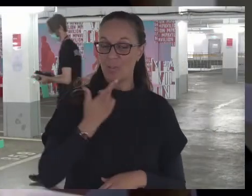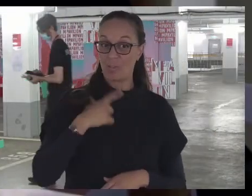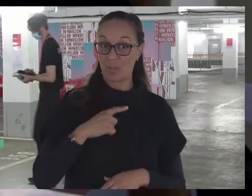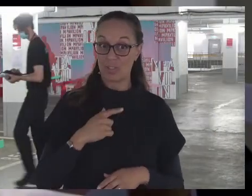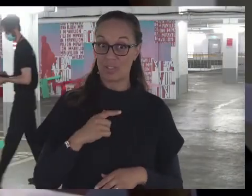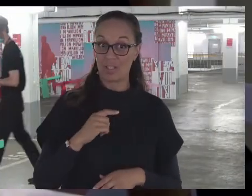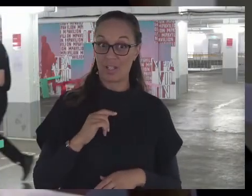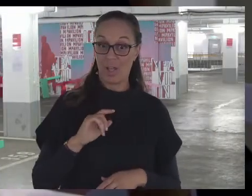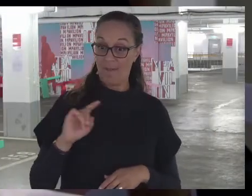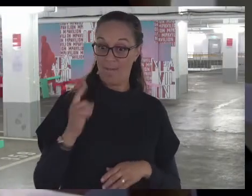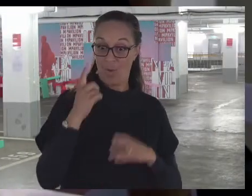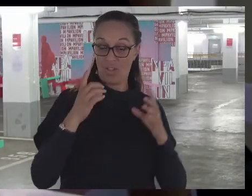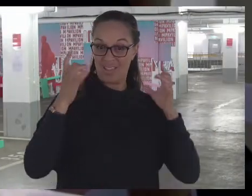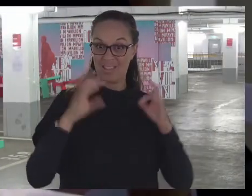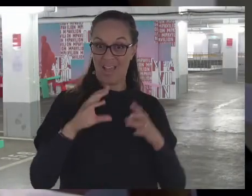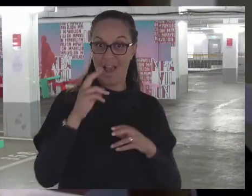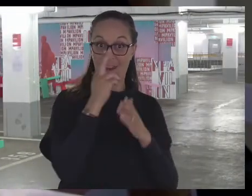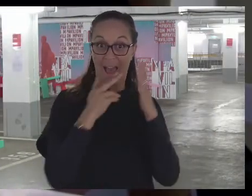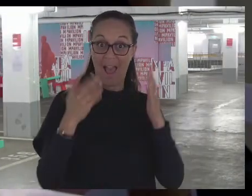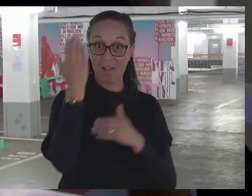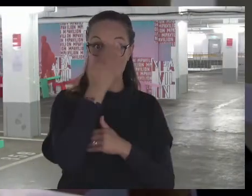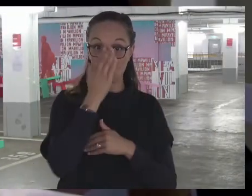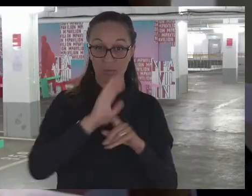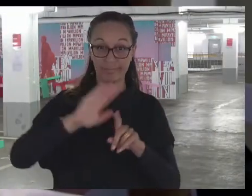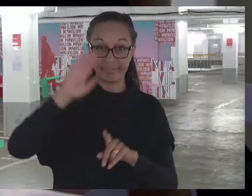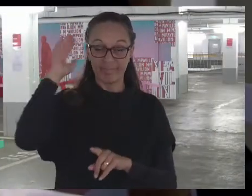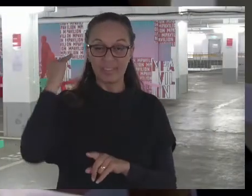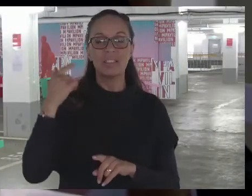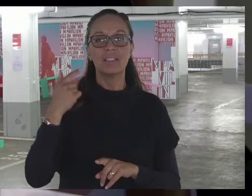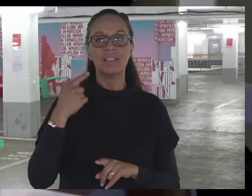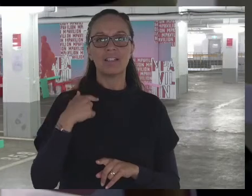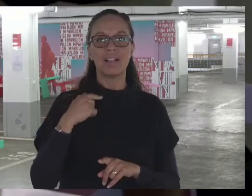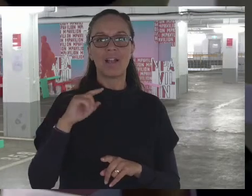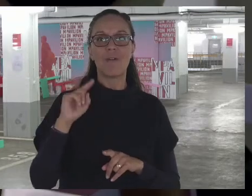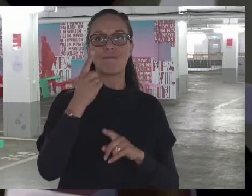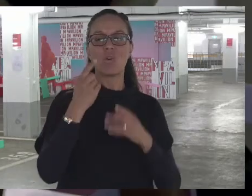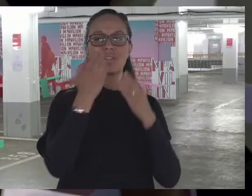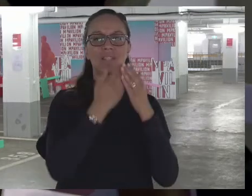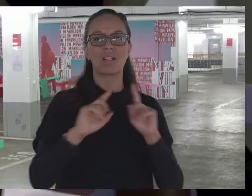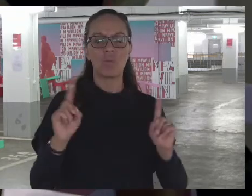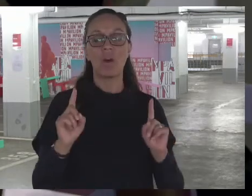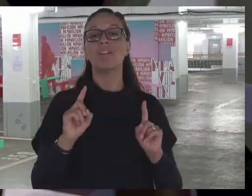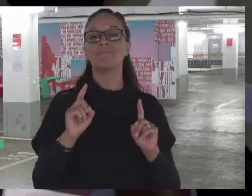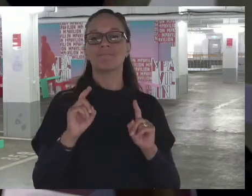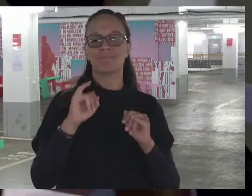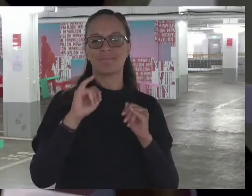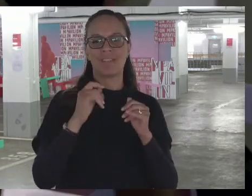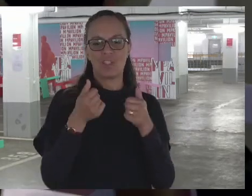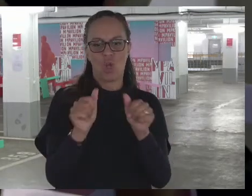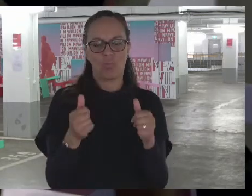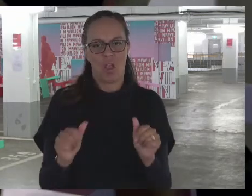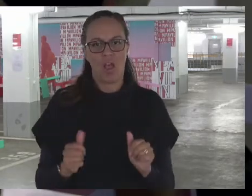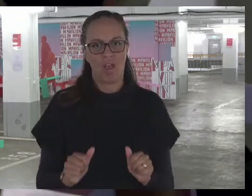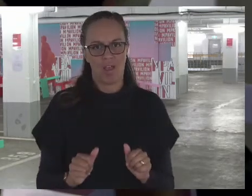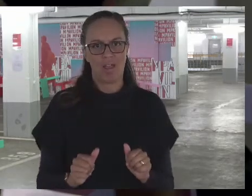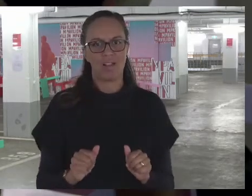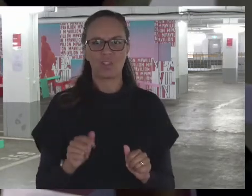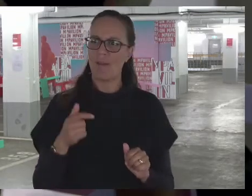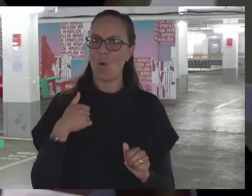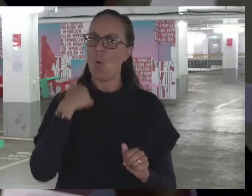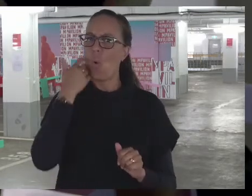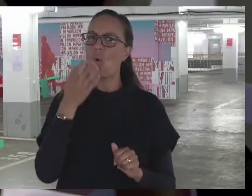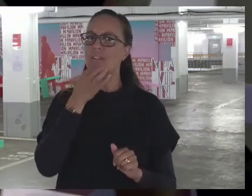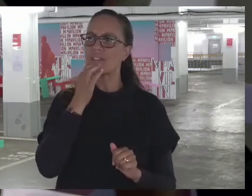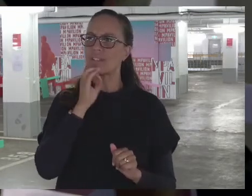studied sculpture. So I've always really had that drive towards that medium. So the thing is, and I've always